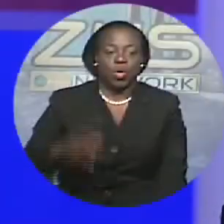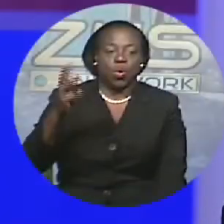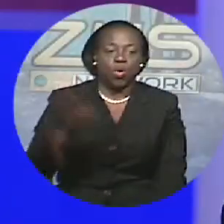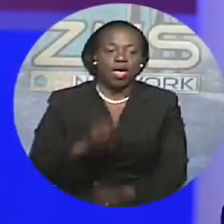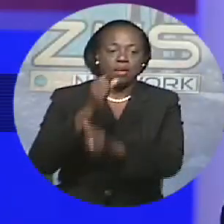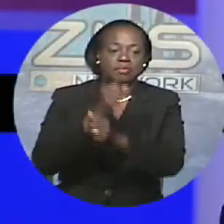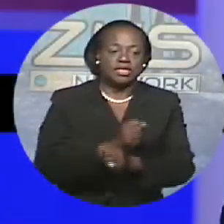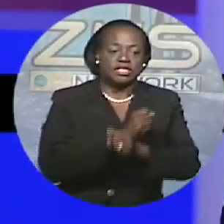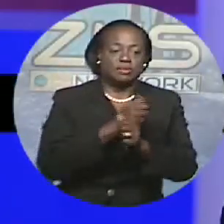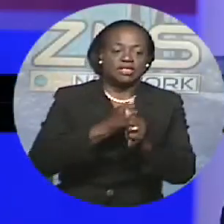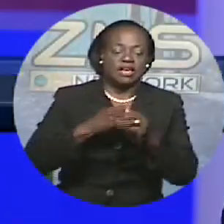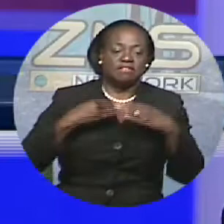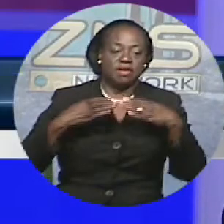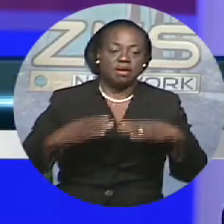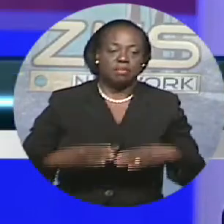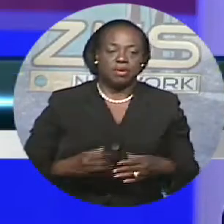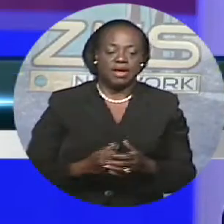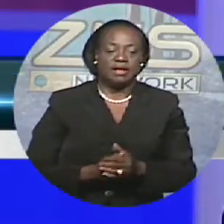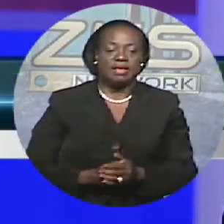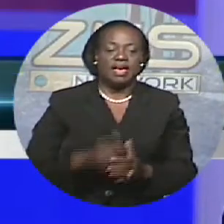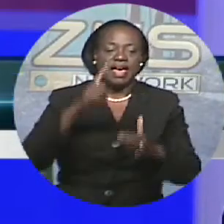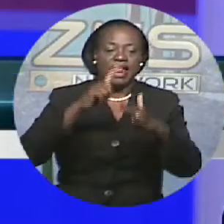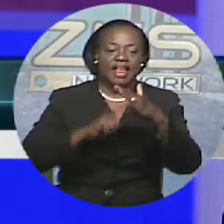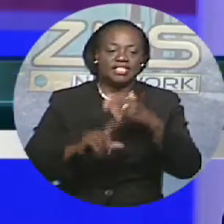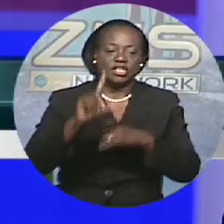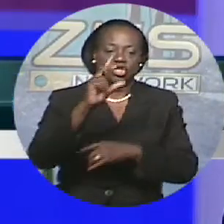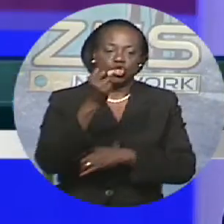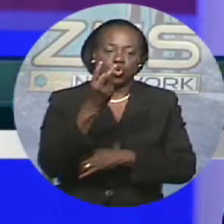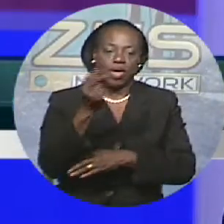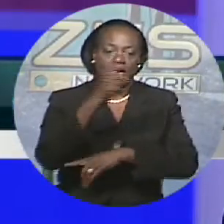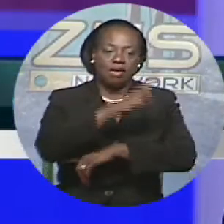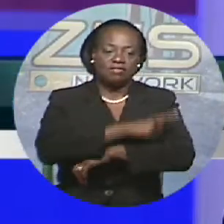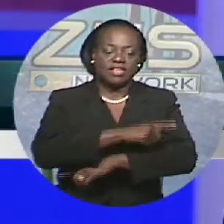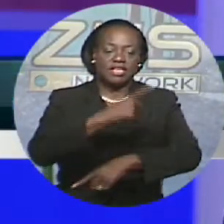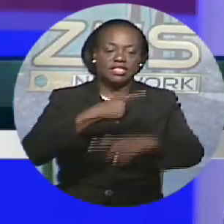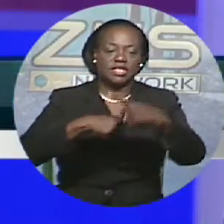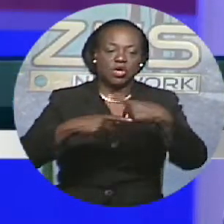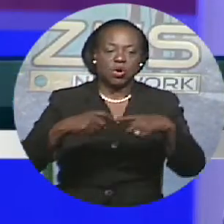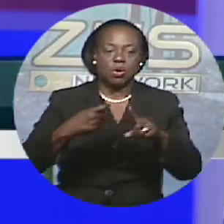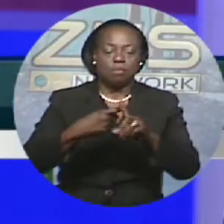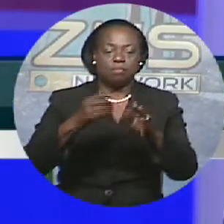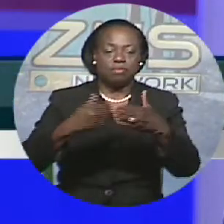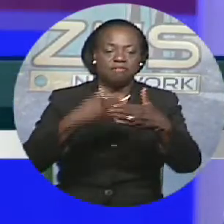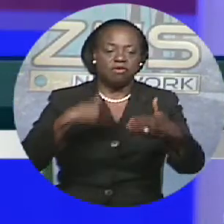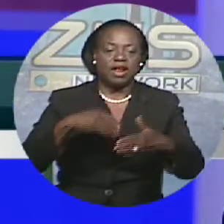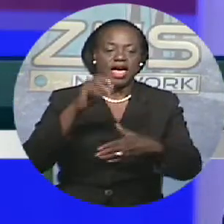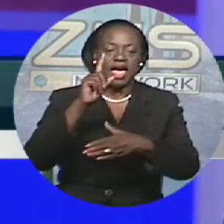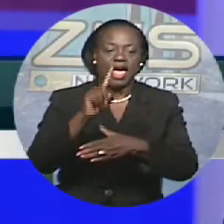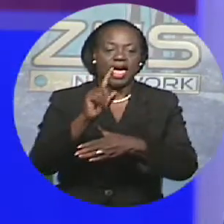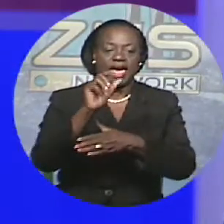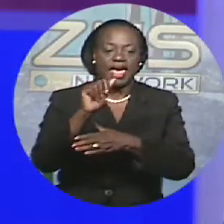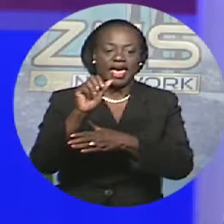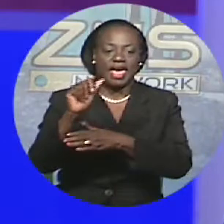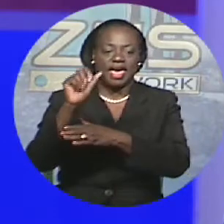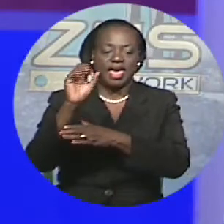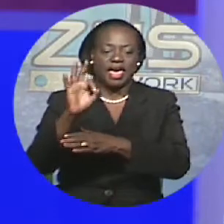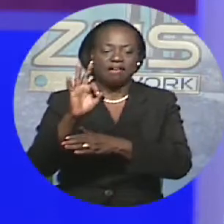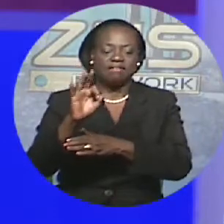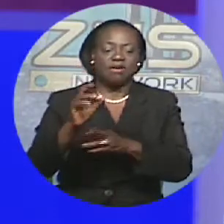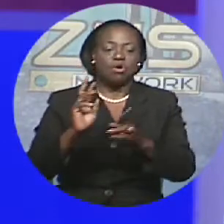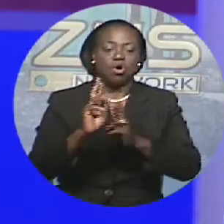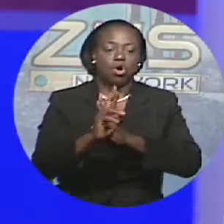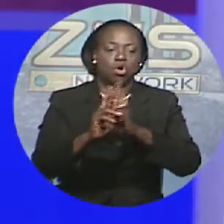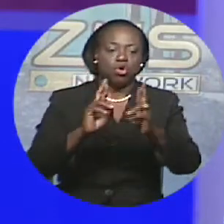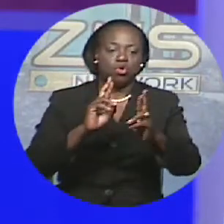Welcome to sports, everybody. There are less than 12 days to go now until the start of the inaugural IAAF World Relays. Last Thursday, the